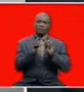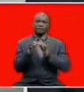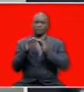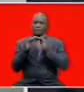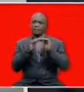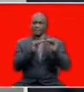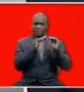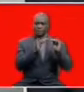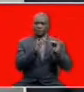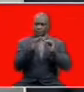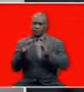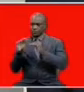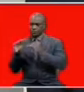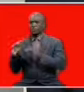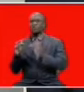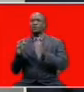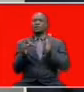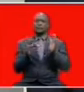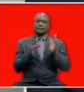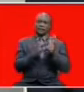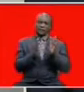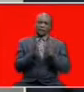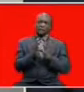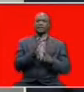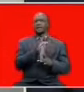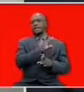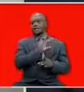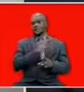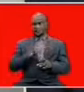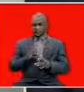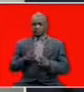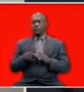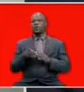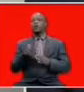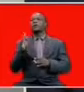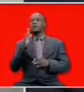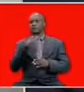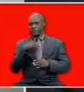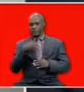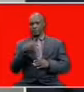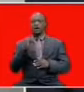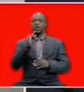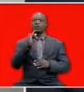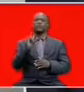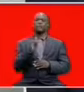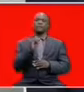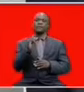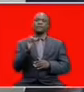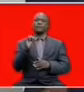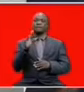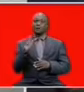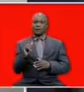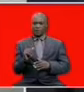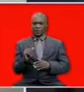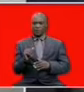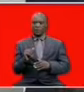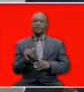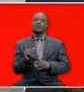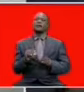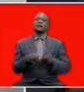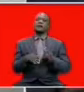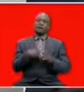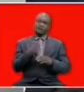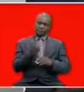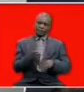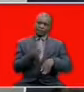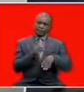So of late, we have opened our branch in Johannesburg, South Africa, and while it's in procession, I was sent shortly